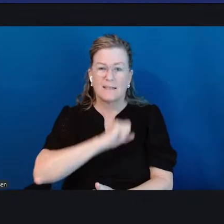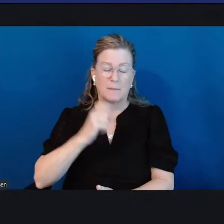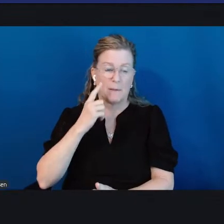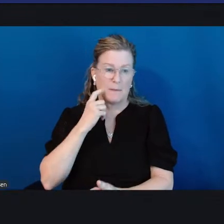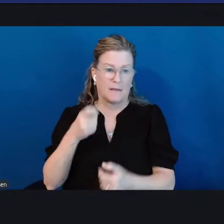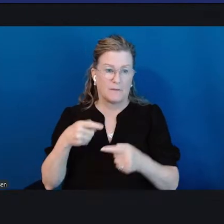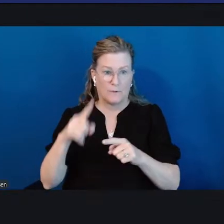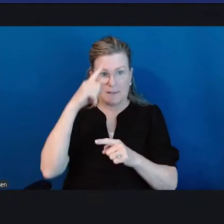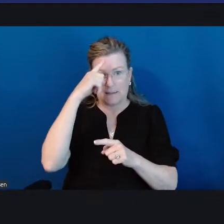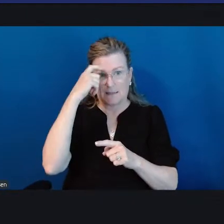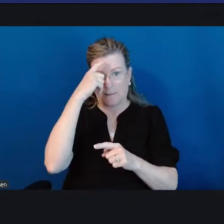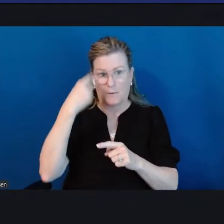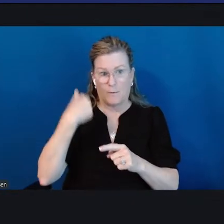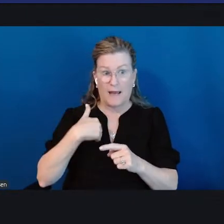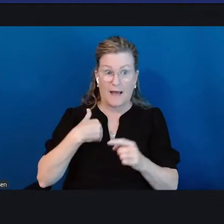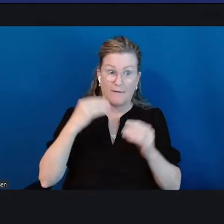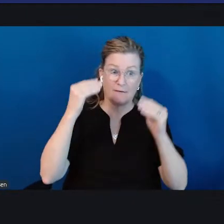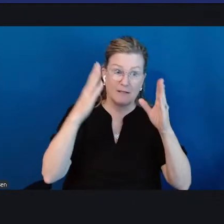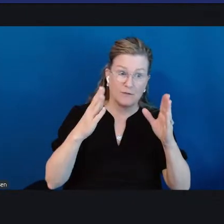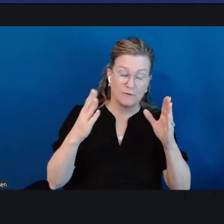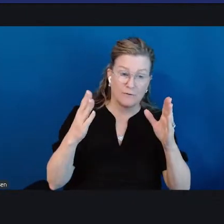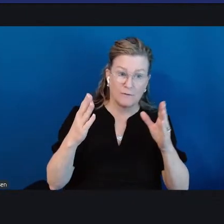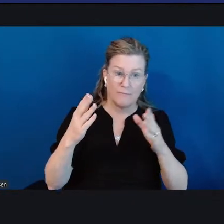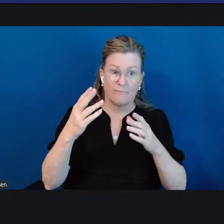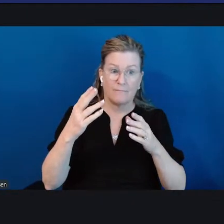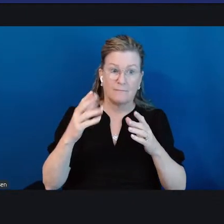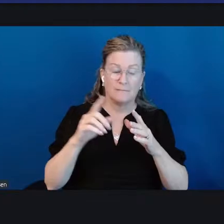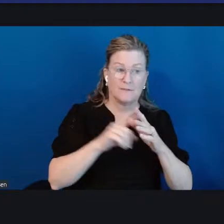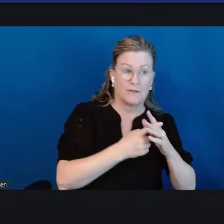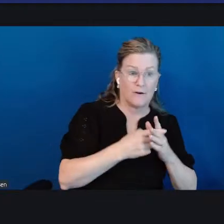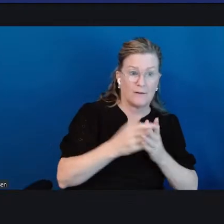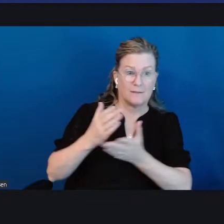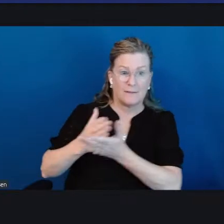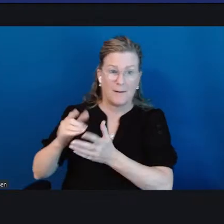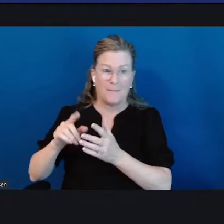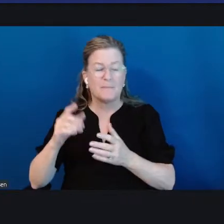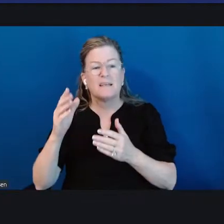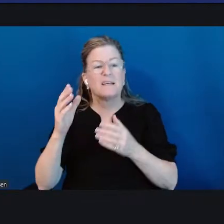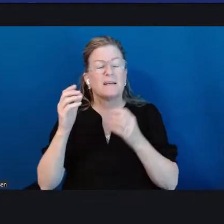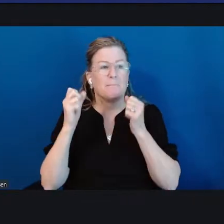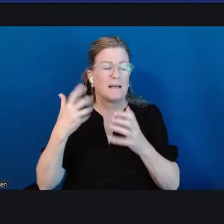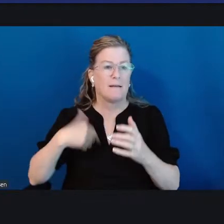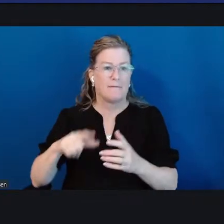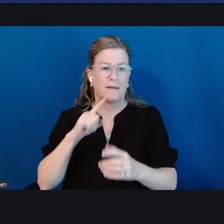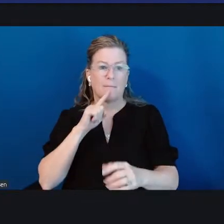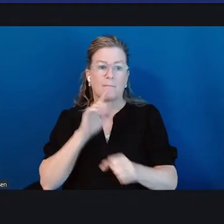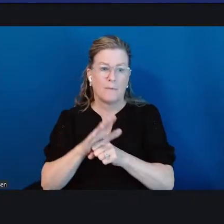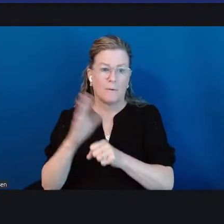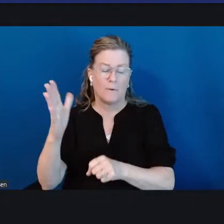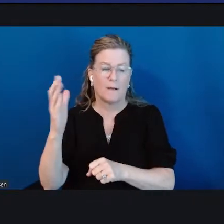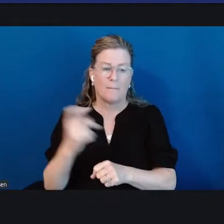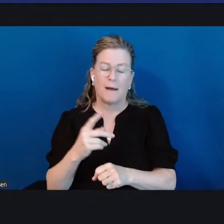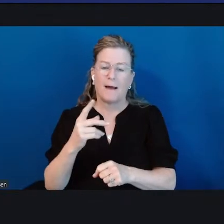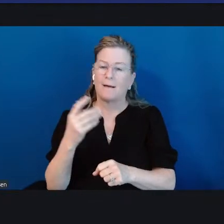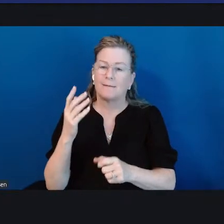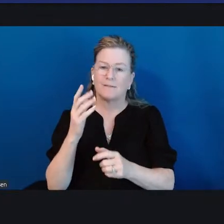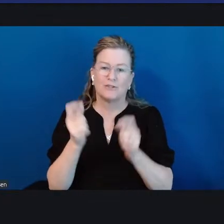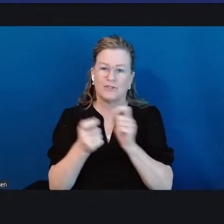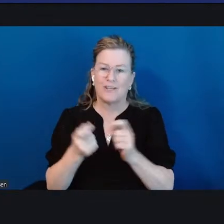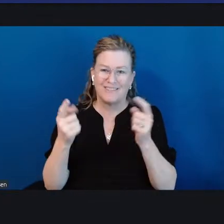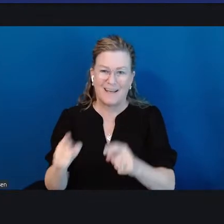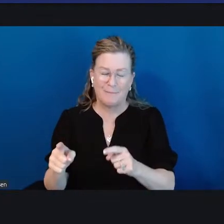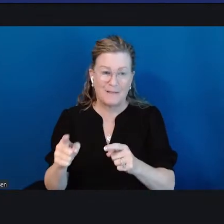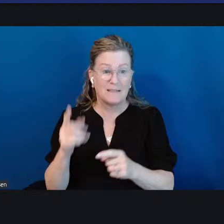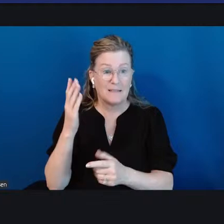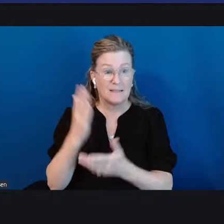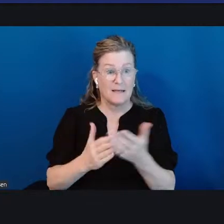summer, we have teachers come and go. Even though they've said, a lot of them have committed to coming back, there's been changes. And some of them, for